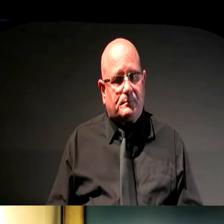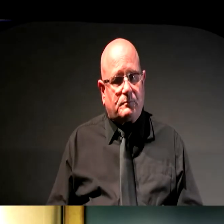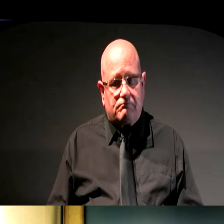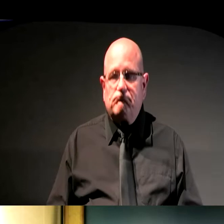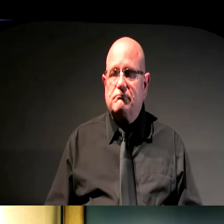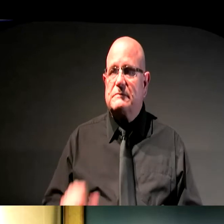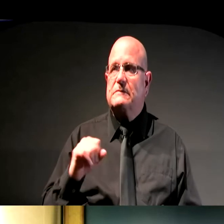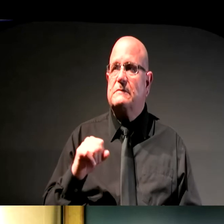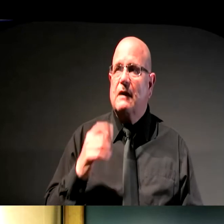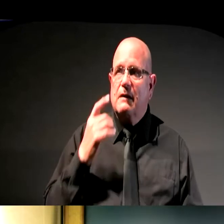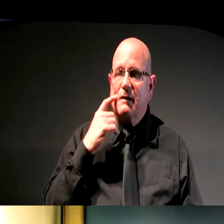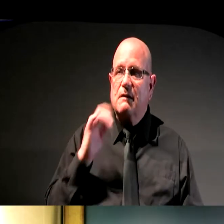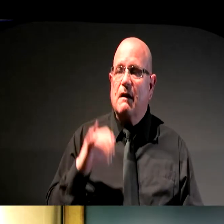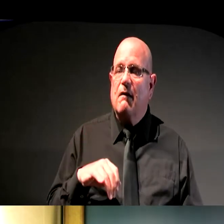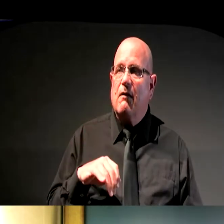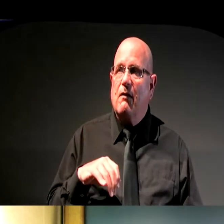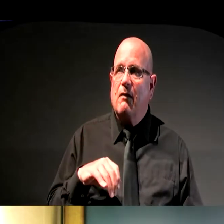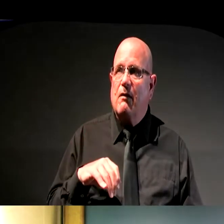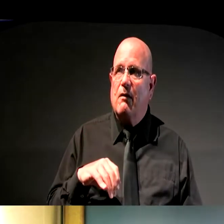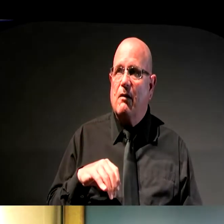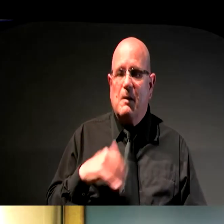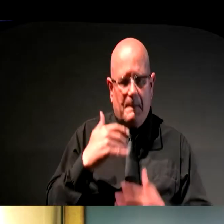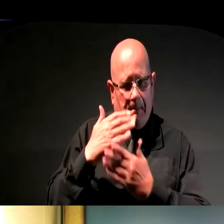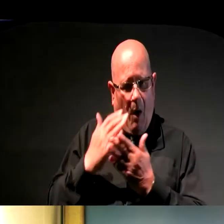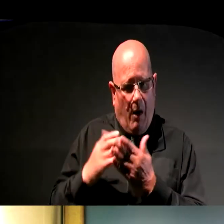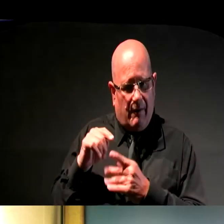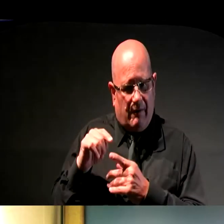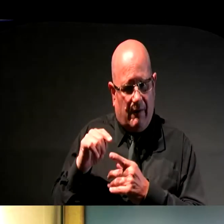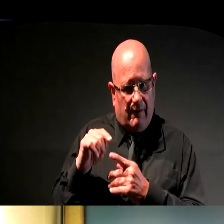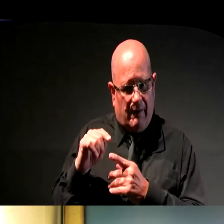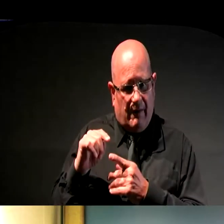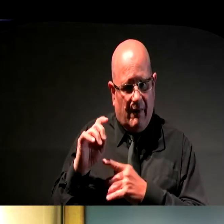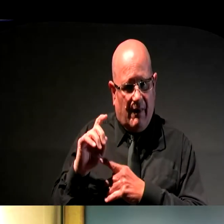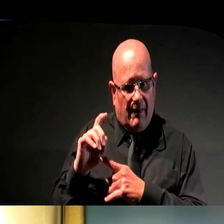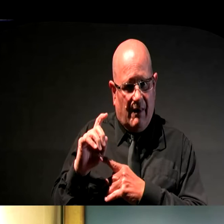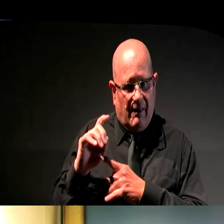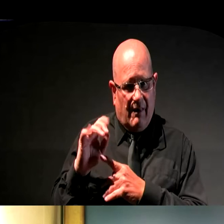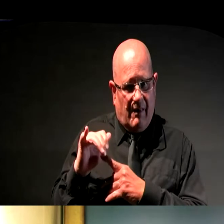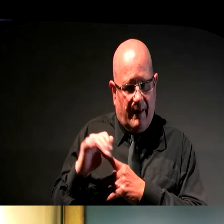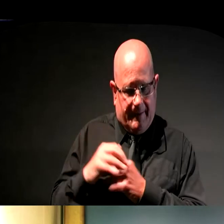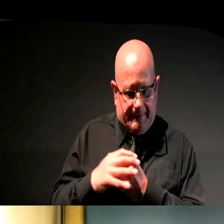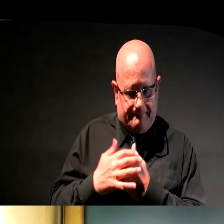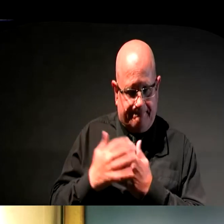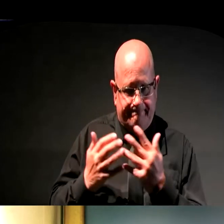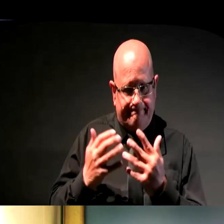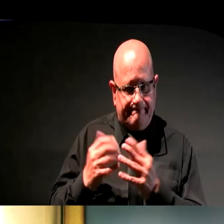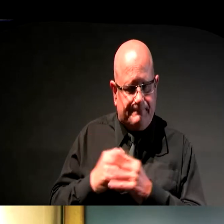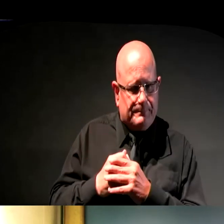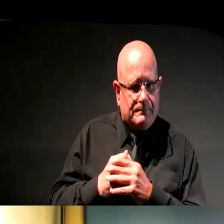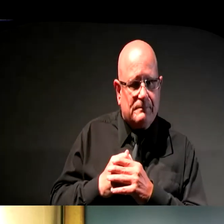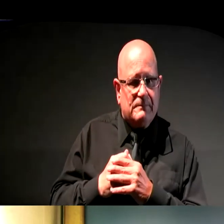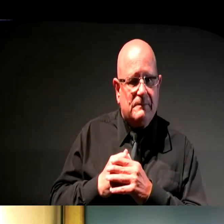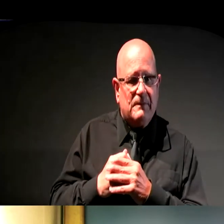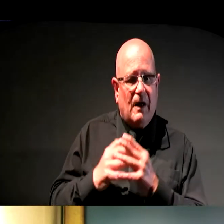Yeah, I think part of the very, much in line with what Michelle said, a lot of